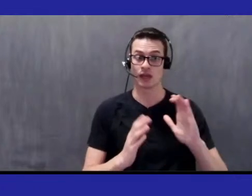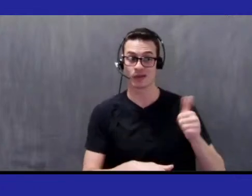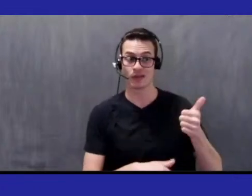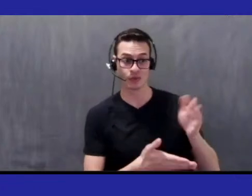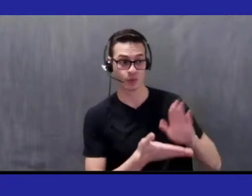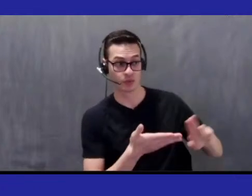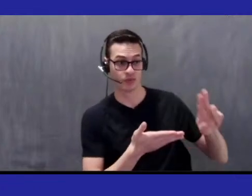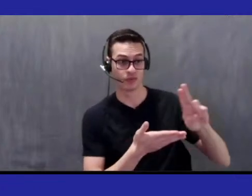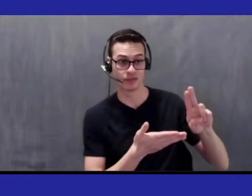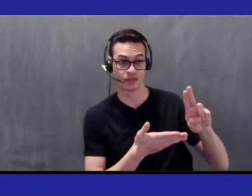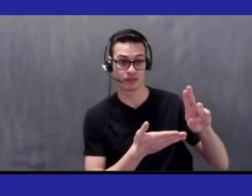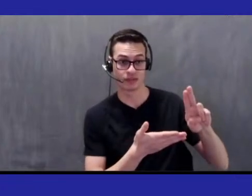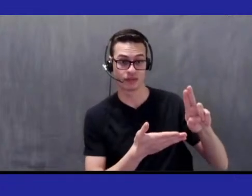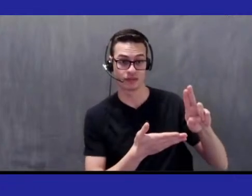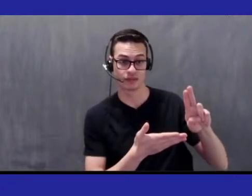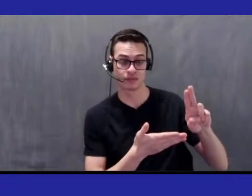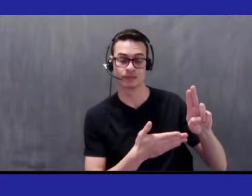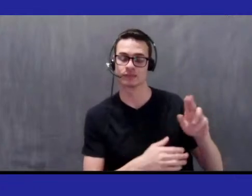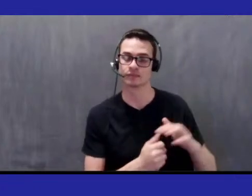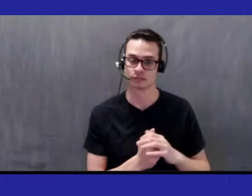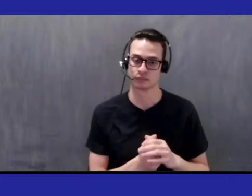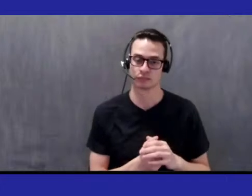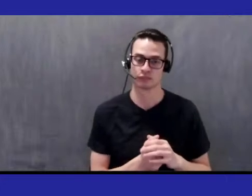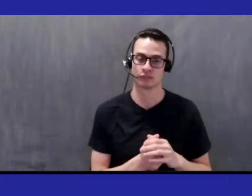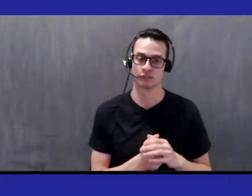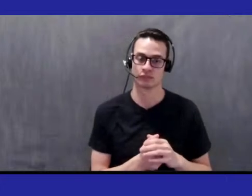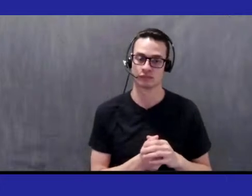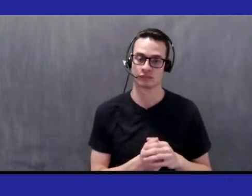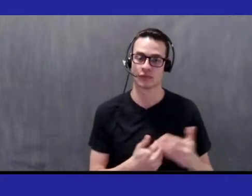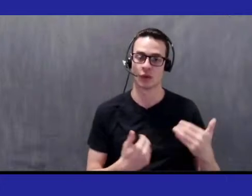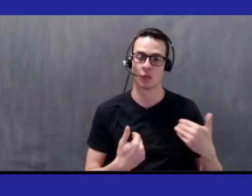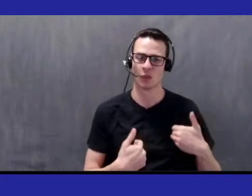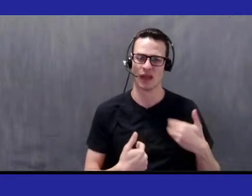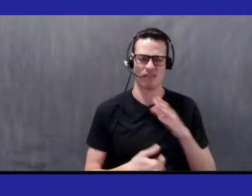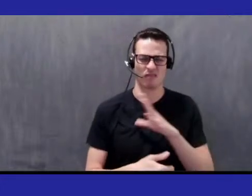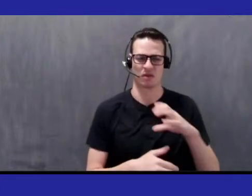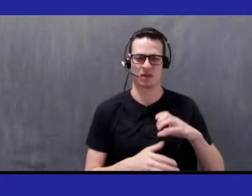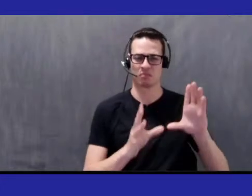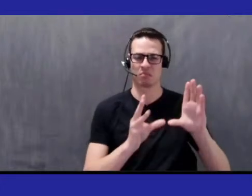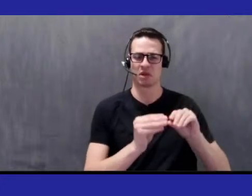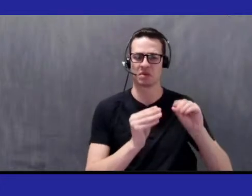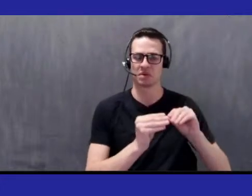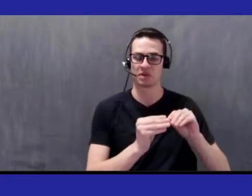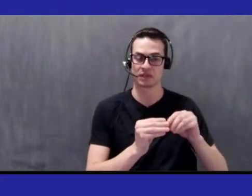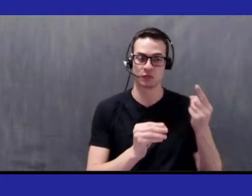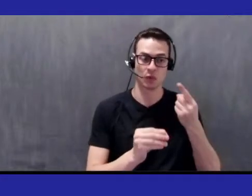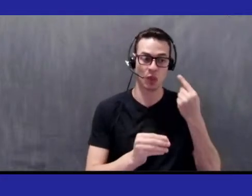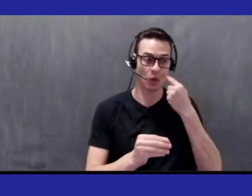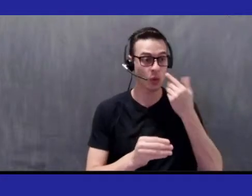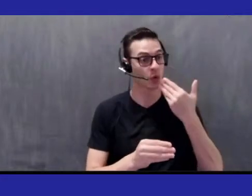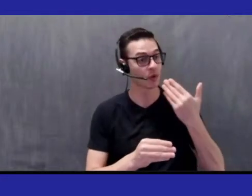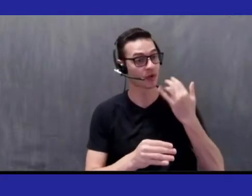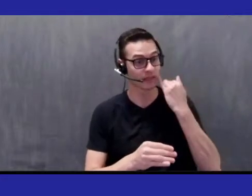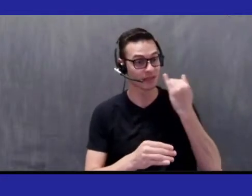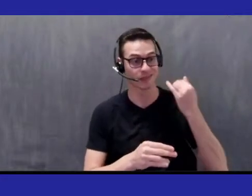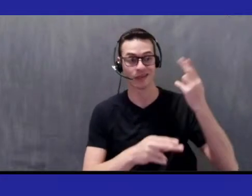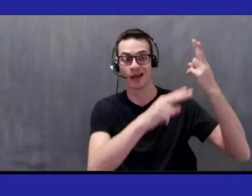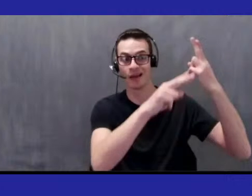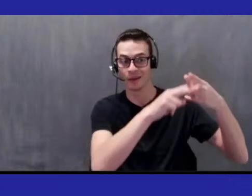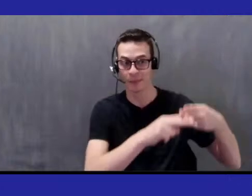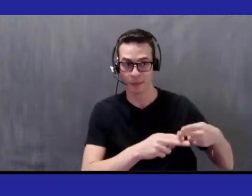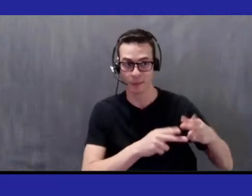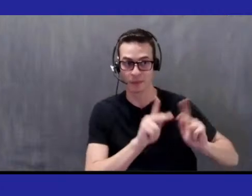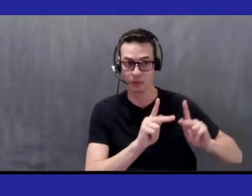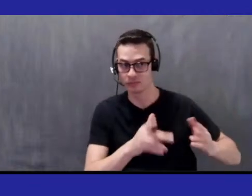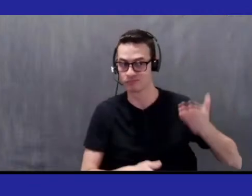at, we're doing, for example, is like, there's like a committee that somebody thought it was a good idea to nominate people for things. And they have like a committee